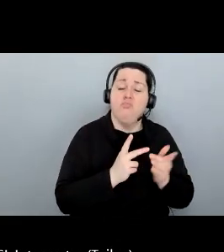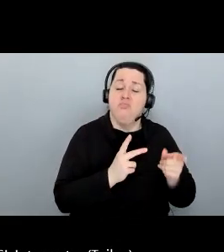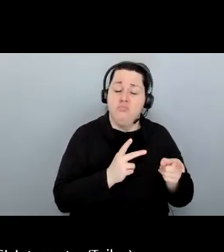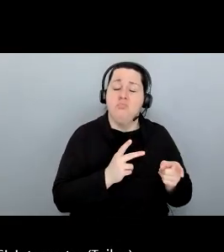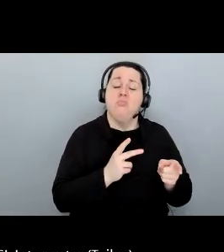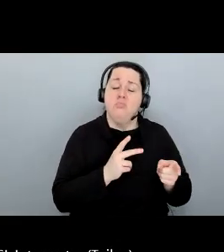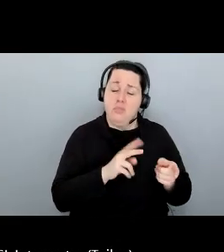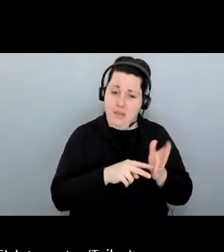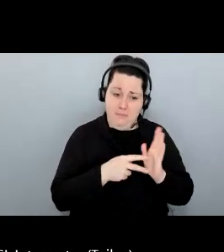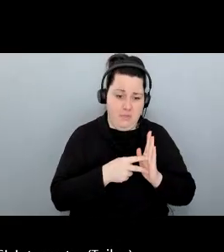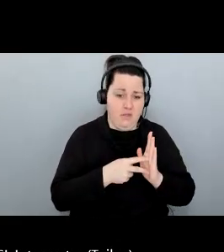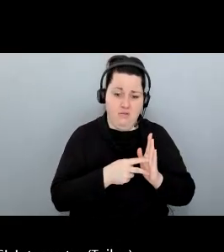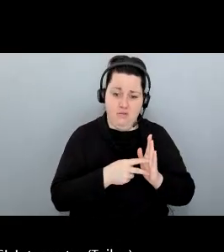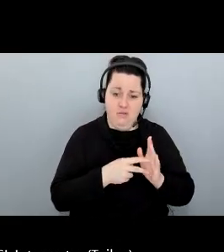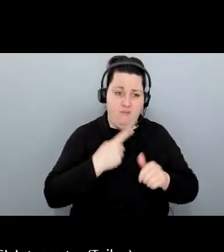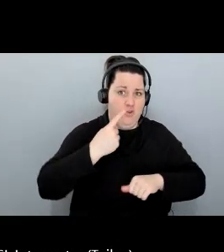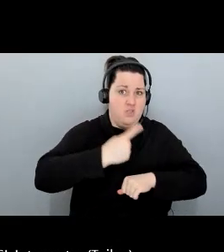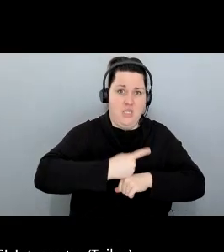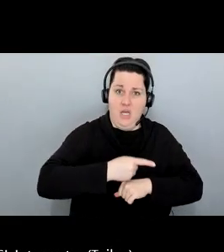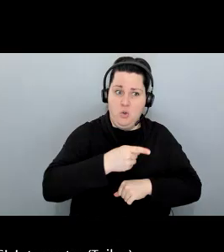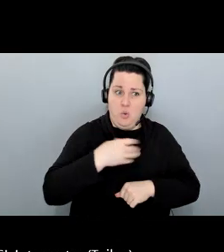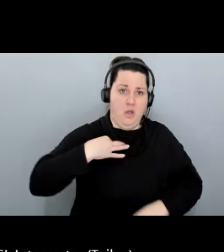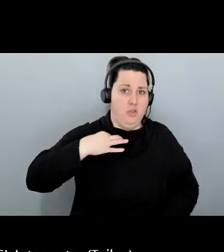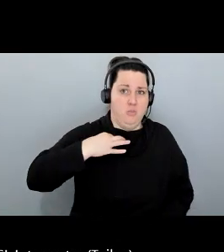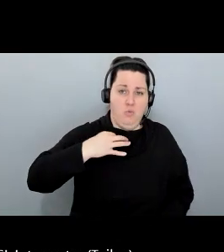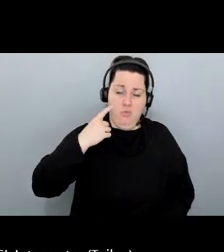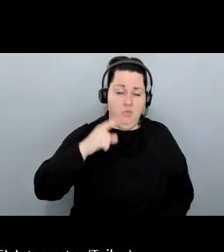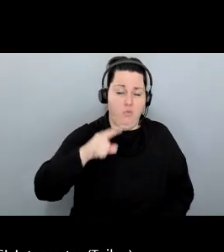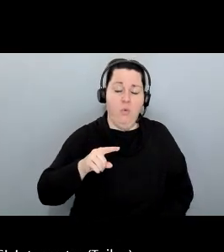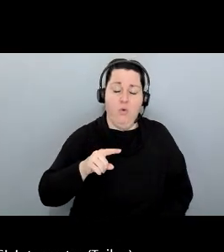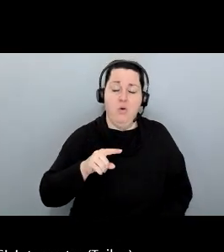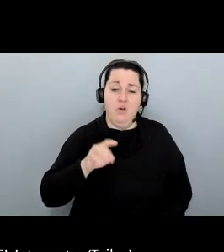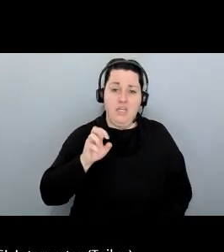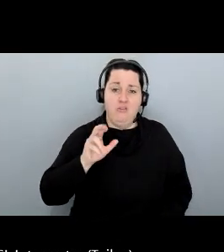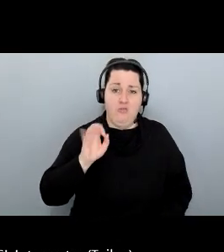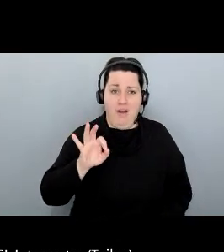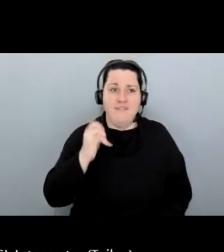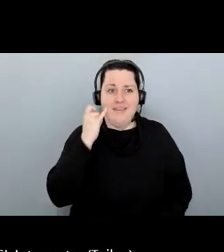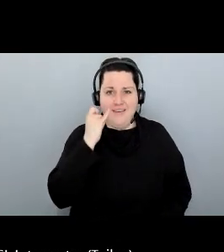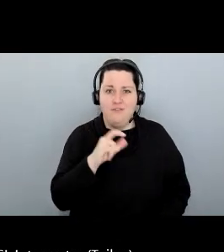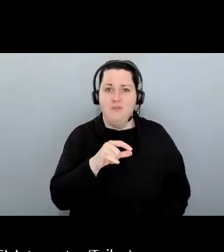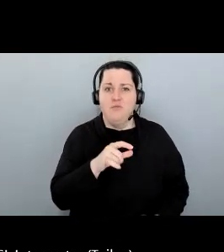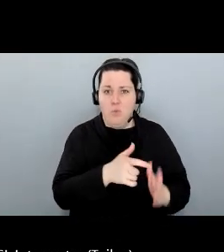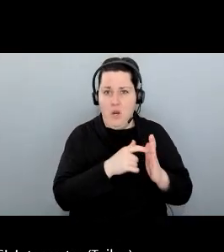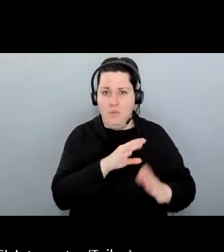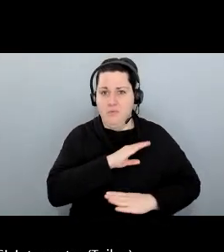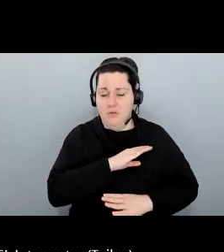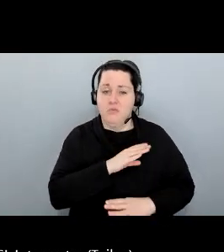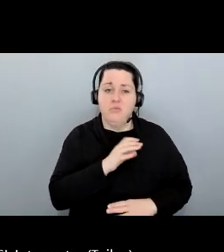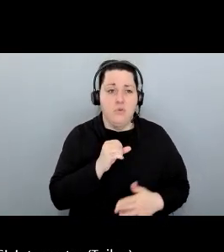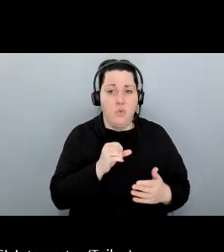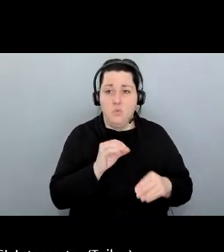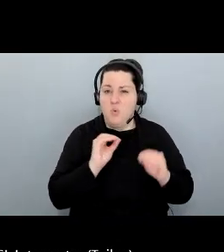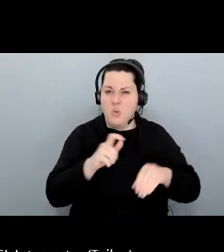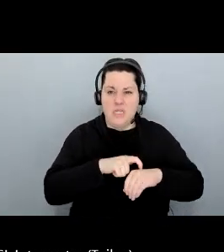able to, you are eligible for this if you fit the requirements. So, no time length at